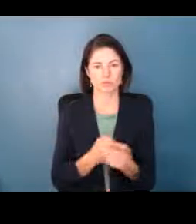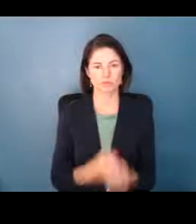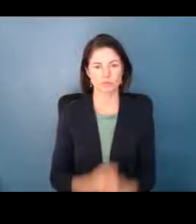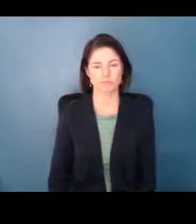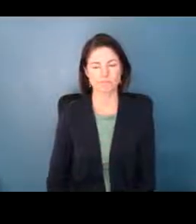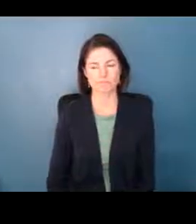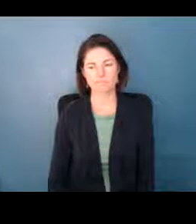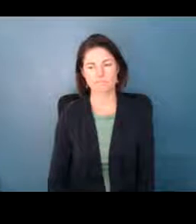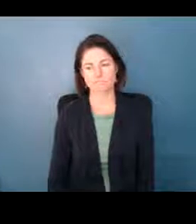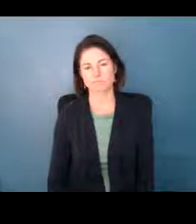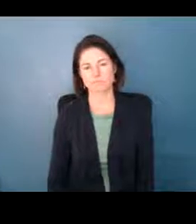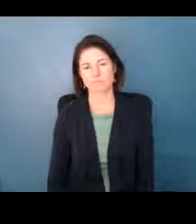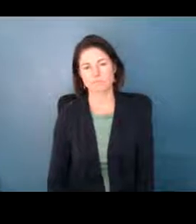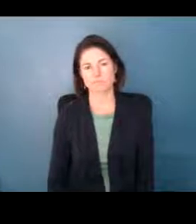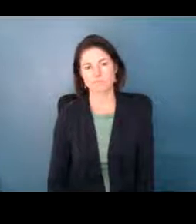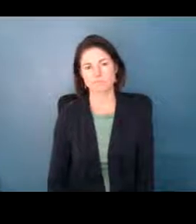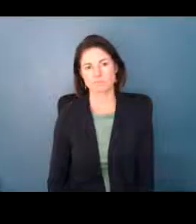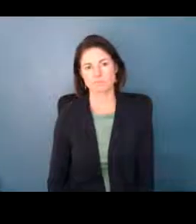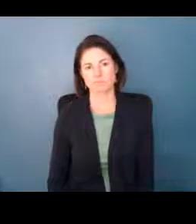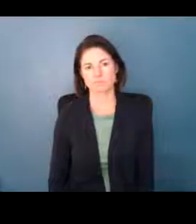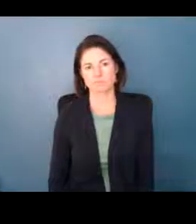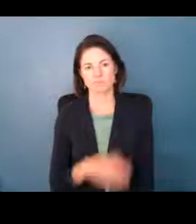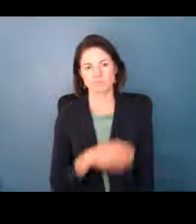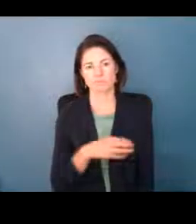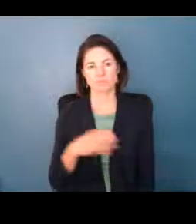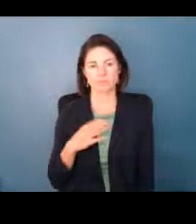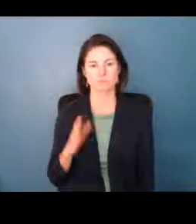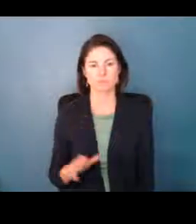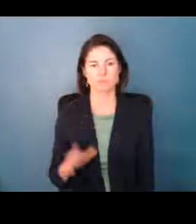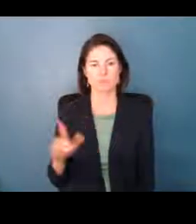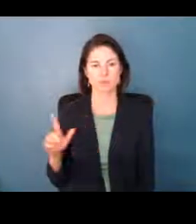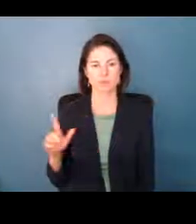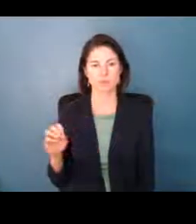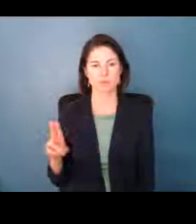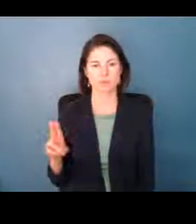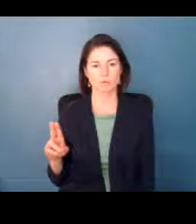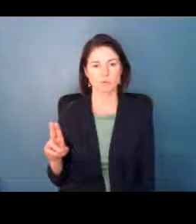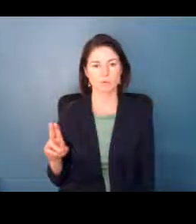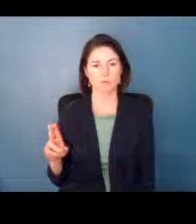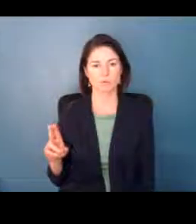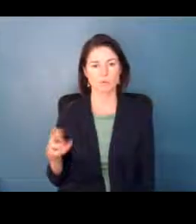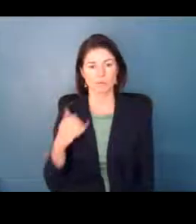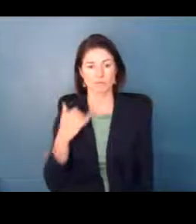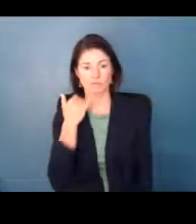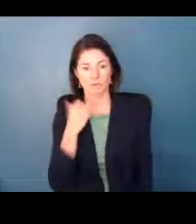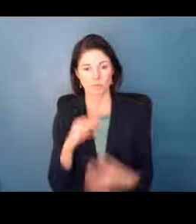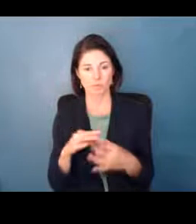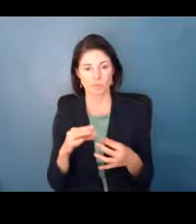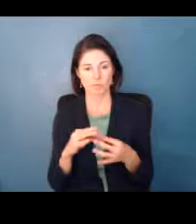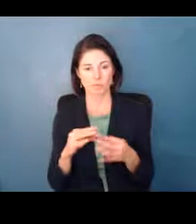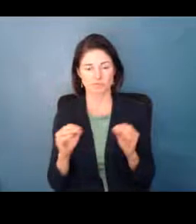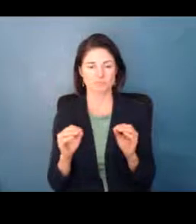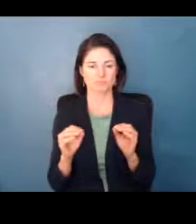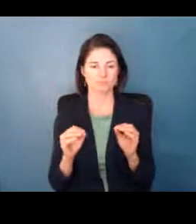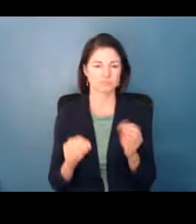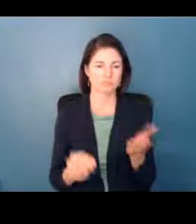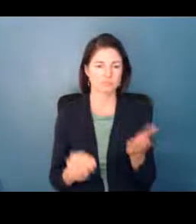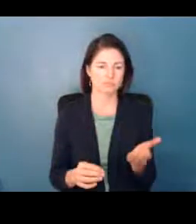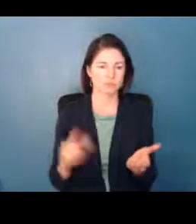Okay, Commissioner Liu had a question, and I wanted to know if we have any public comment. We have no public comment at this time. Thank you. Commissioner